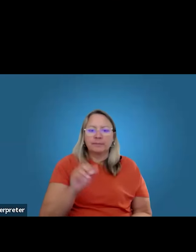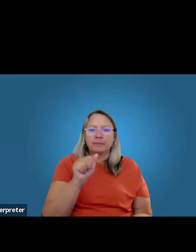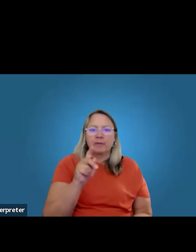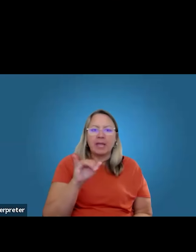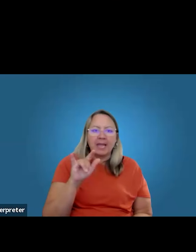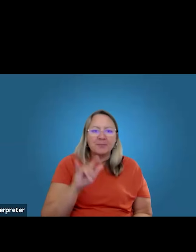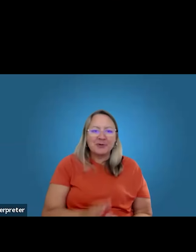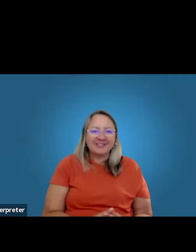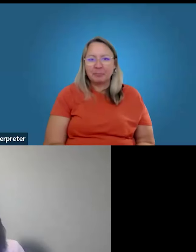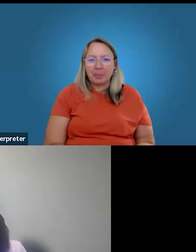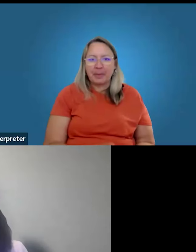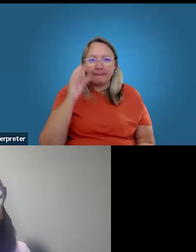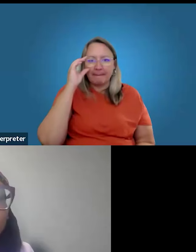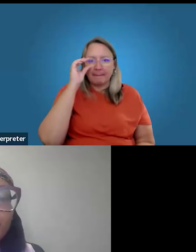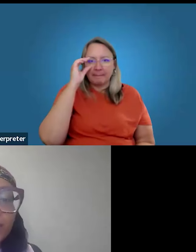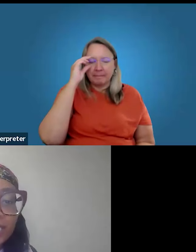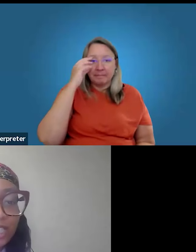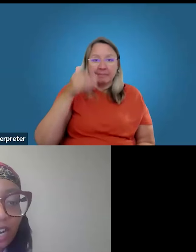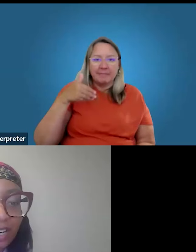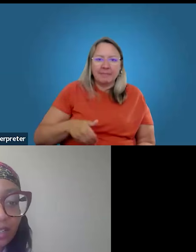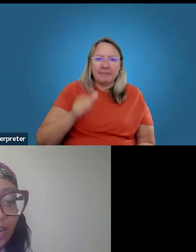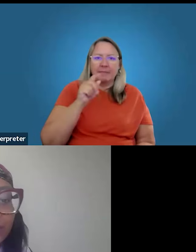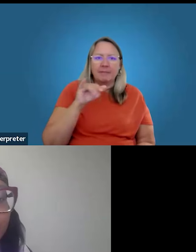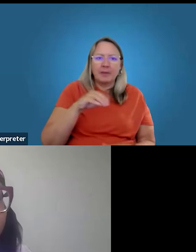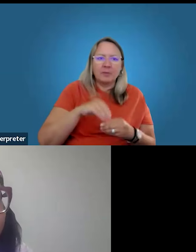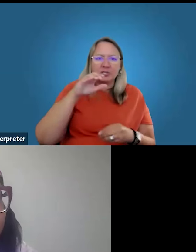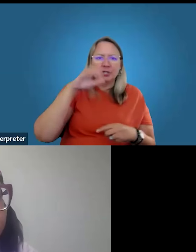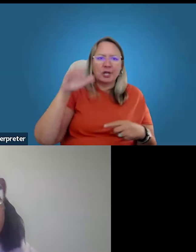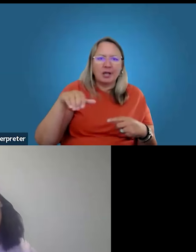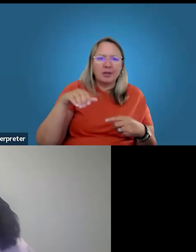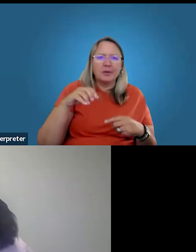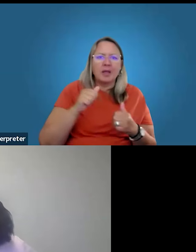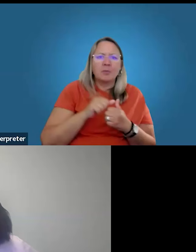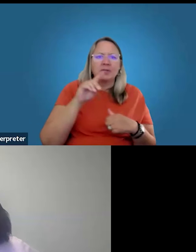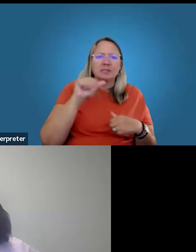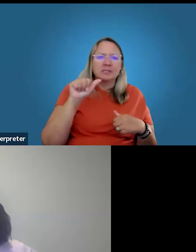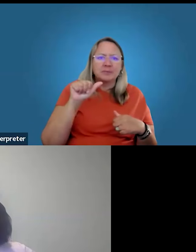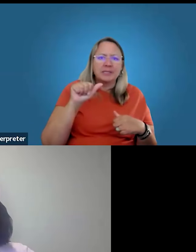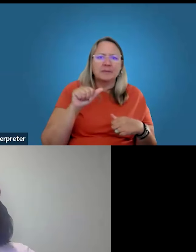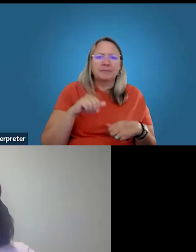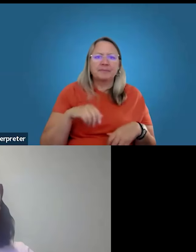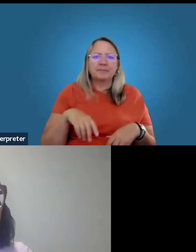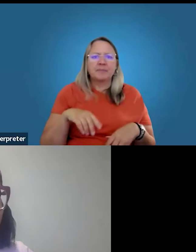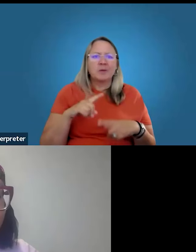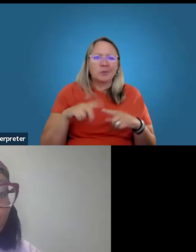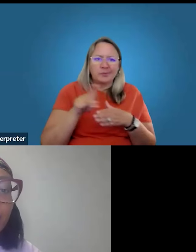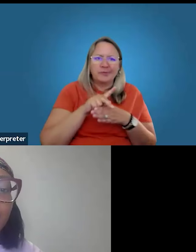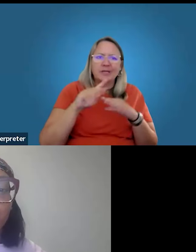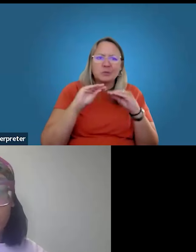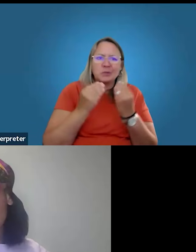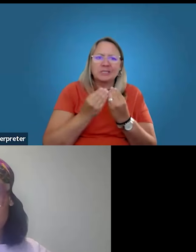you so much for volunteering. This is April, based in Chicago. I'm with Disability Lead. We're a professional organization